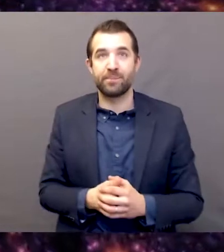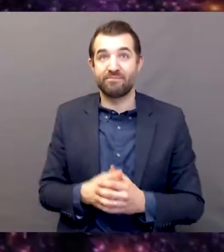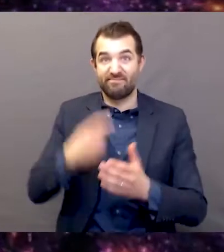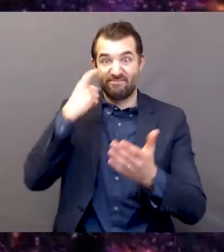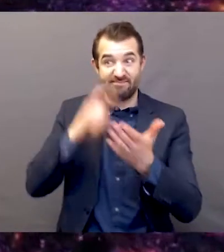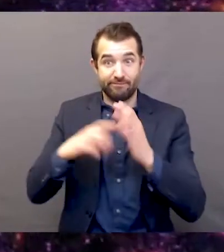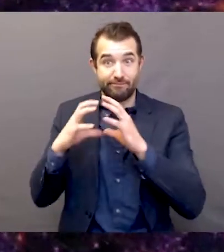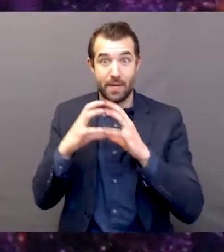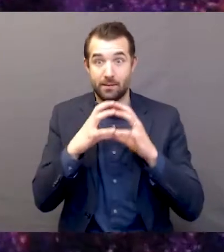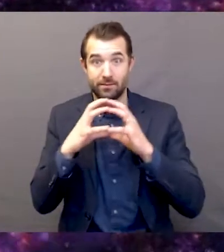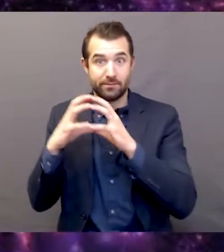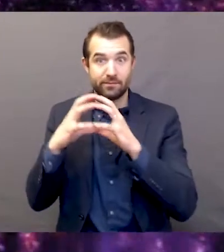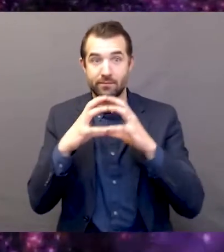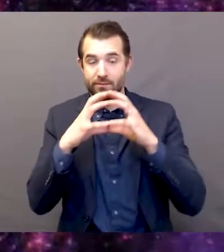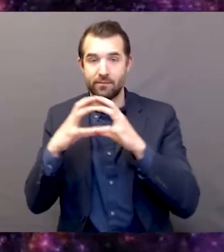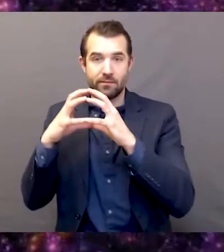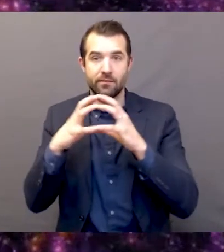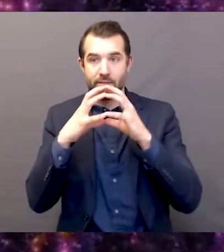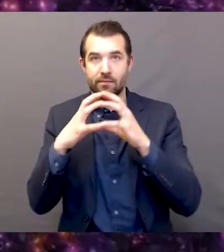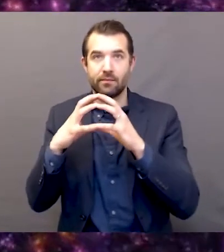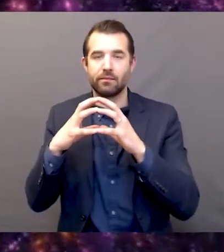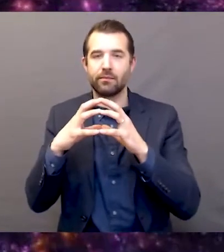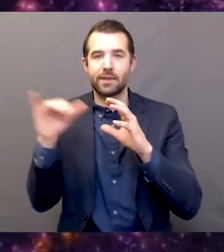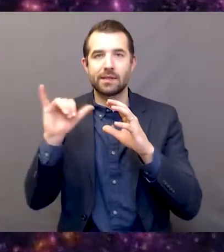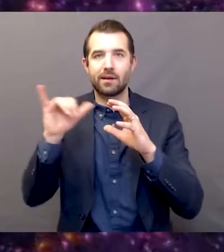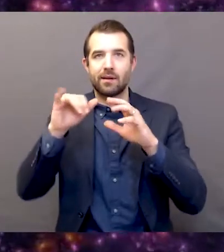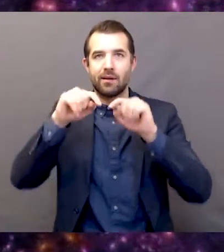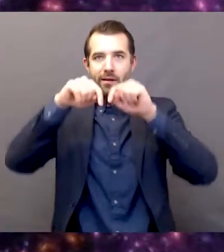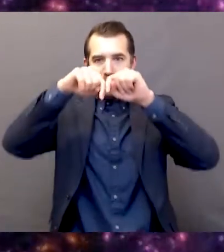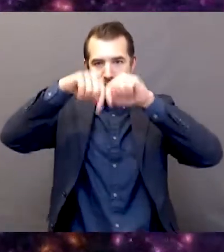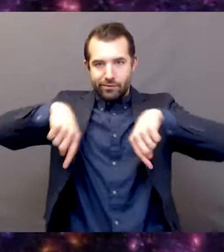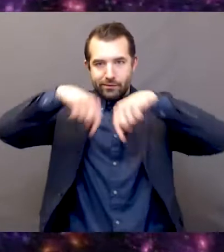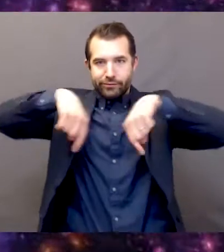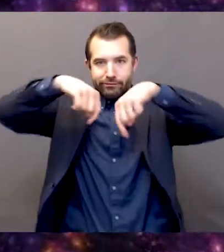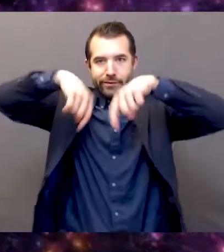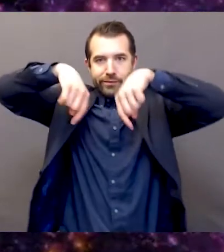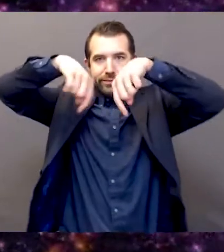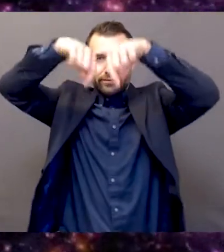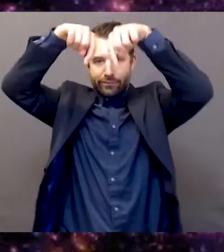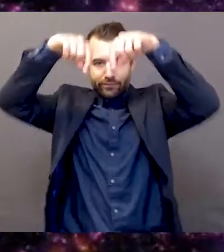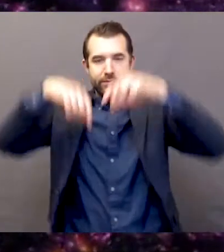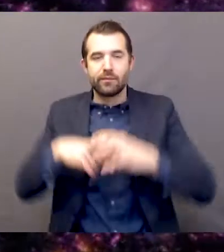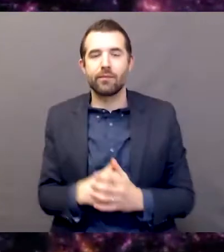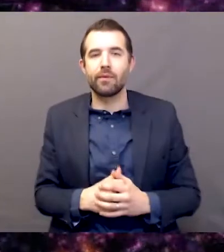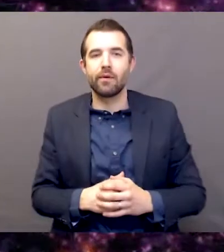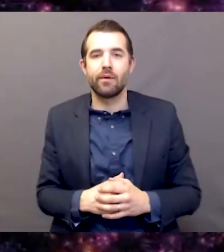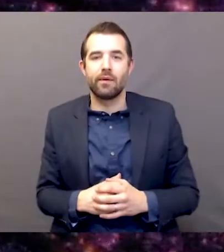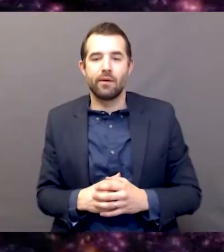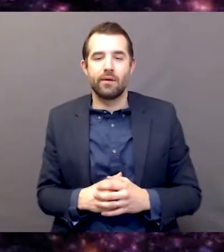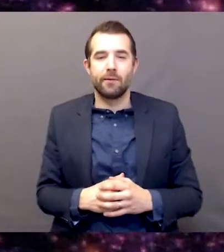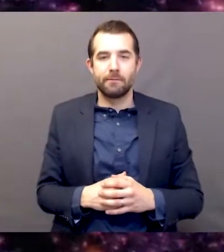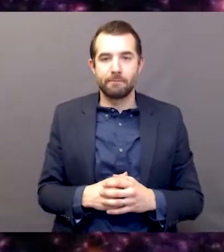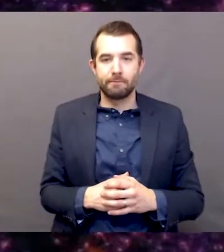rising in an atmosphere, and you can see these waves, just like the waves that the ducks are generating on the pond. These waves are being generated